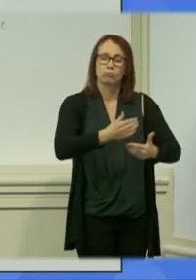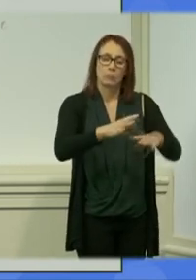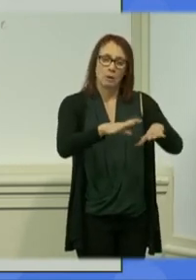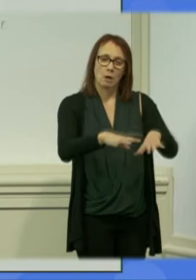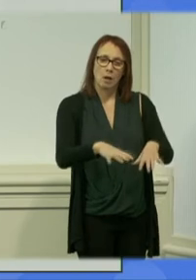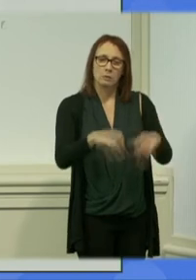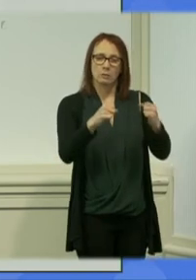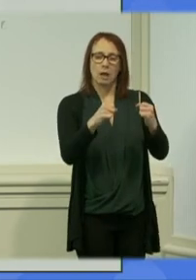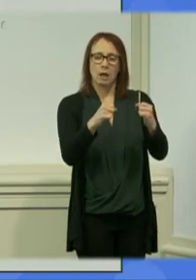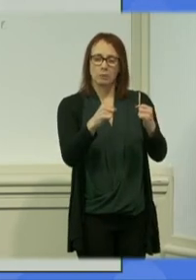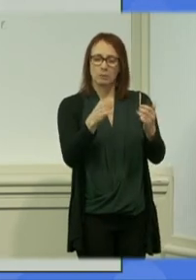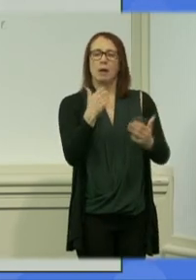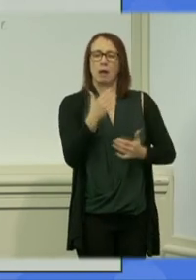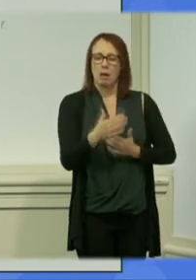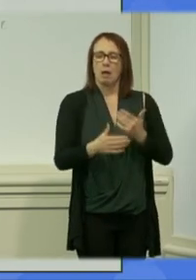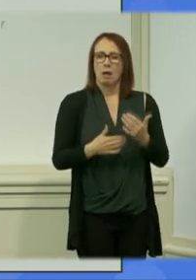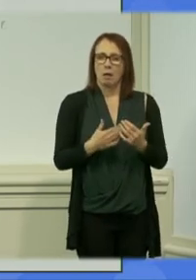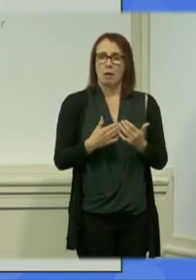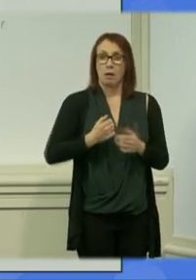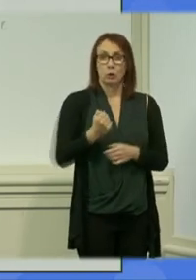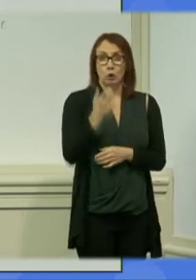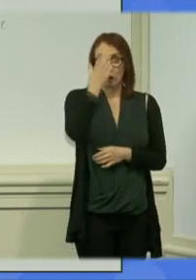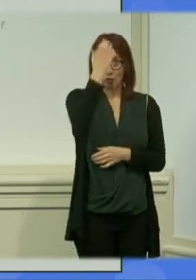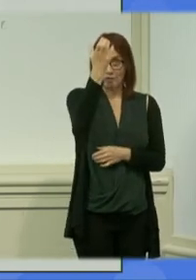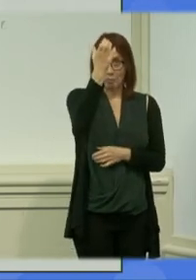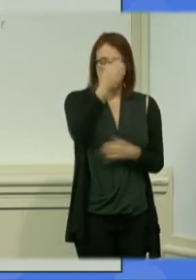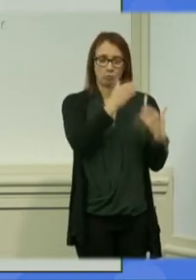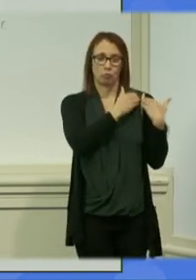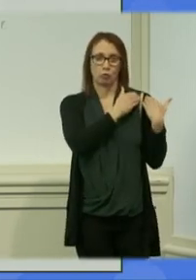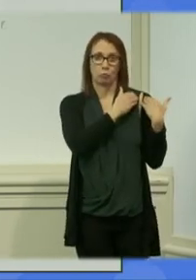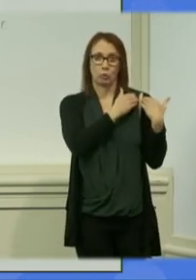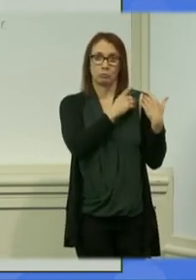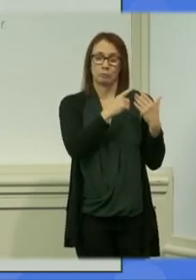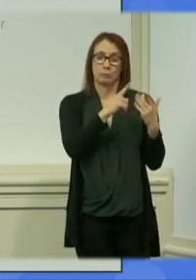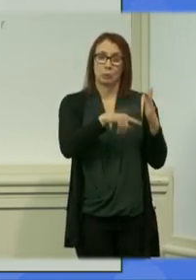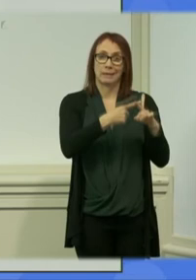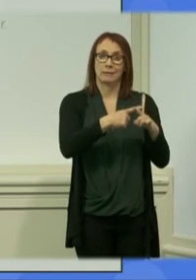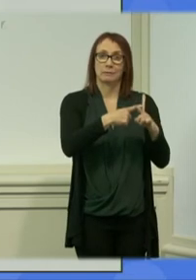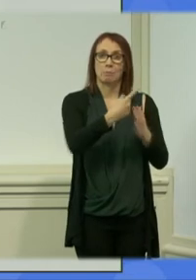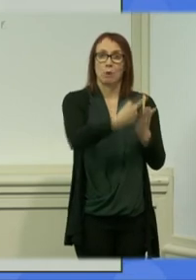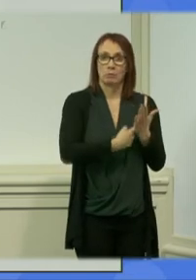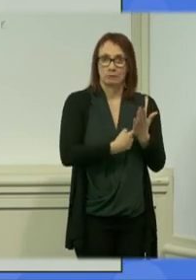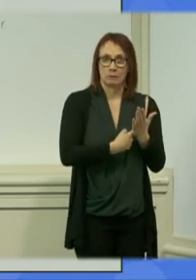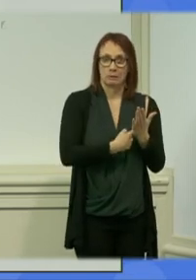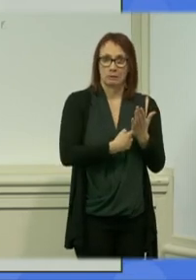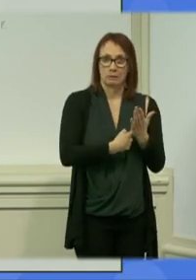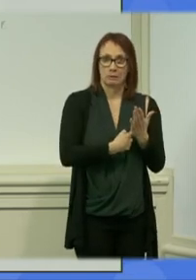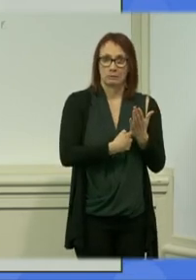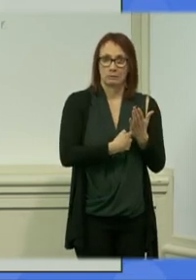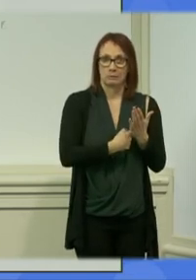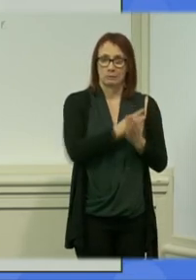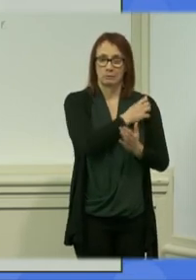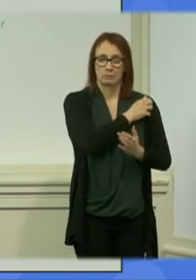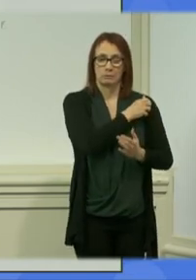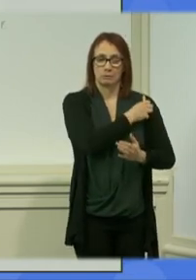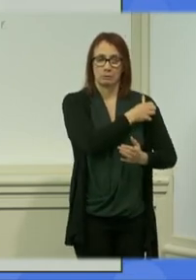to find their feet. What have we got? The Scottish Government is responsible for devolved tax policy. In large part,